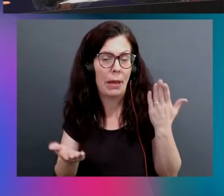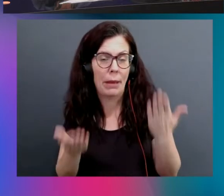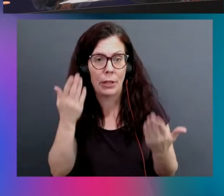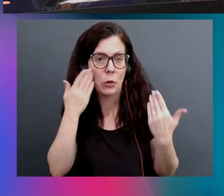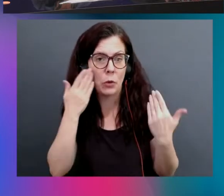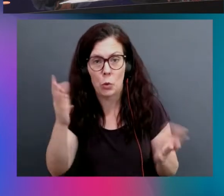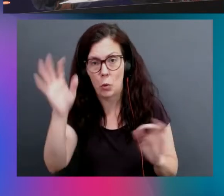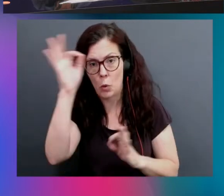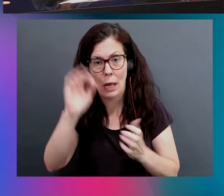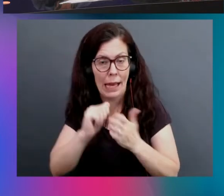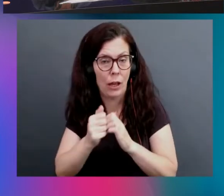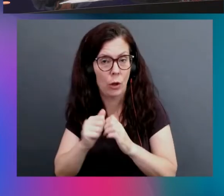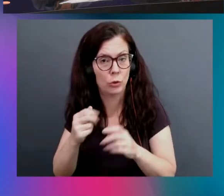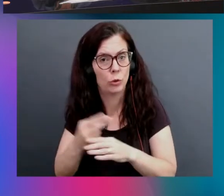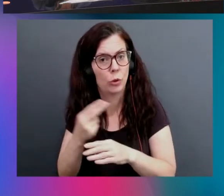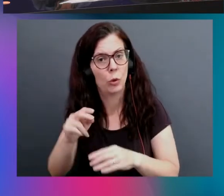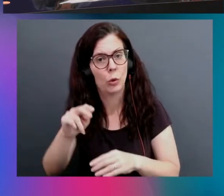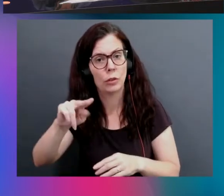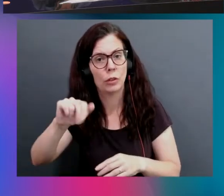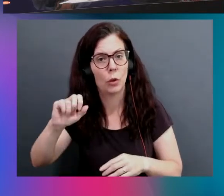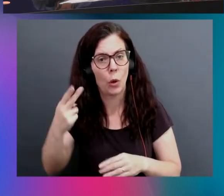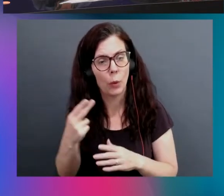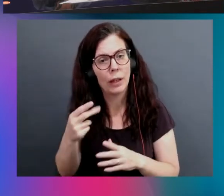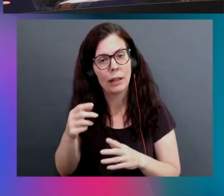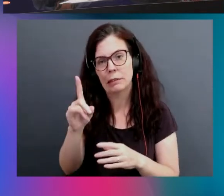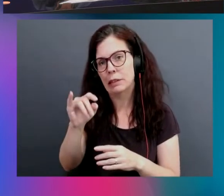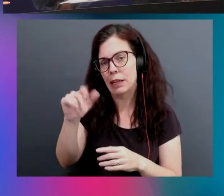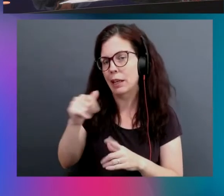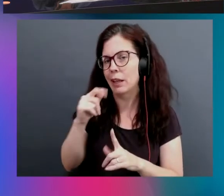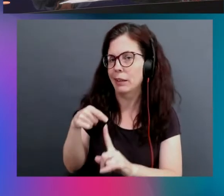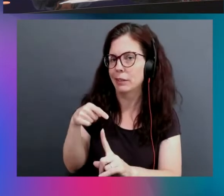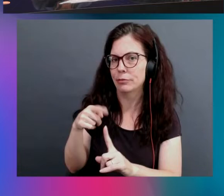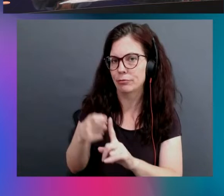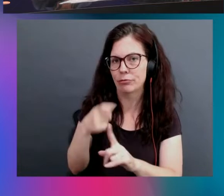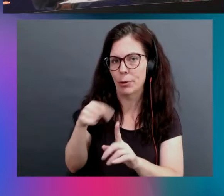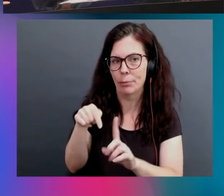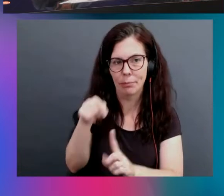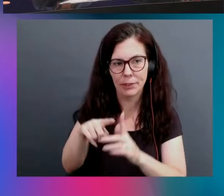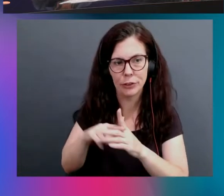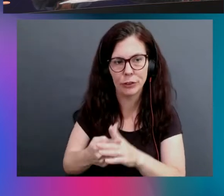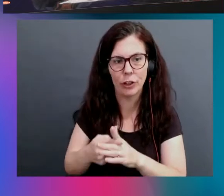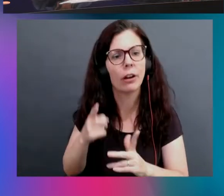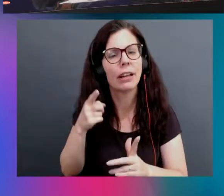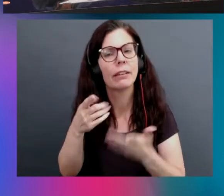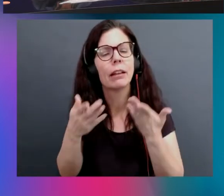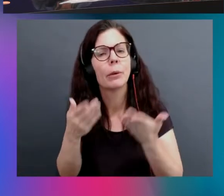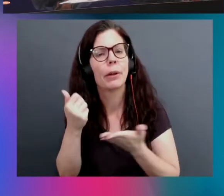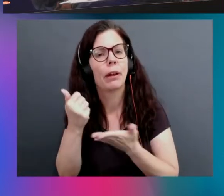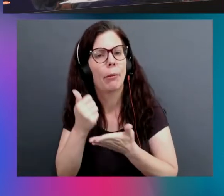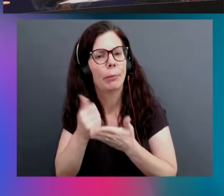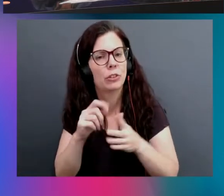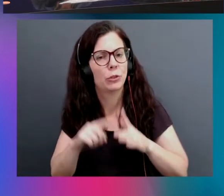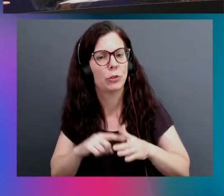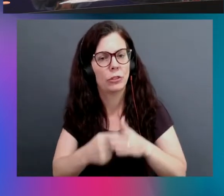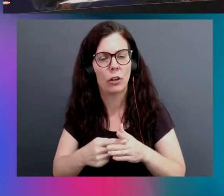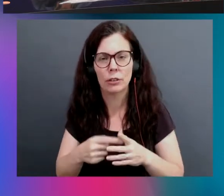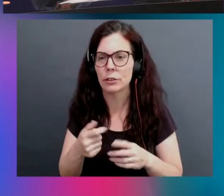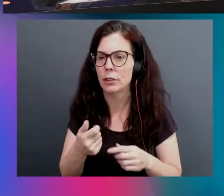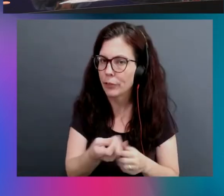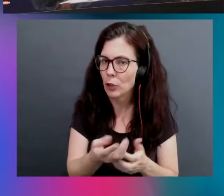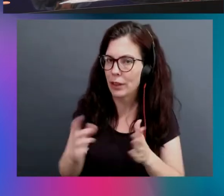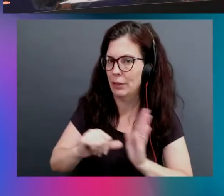box, and a lot of these tutorials can really help get you started. And there's a couple of things on the page I want you to notice right away. There's